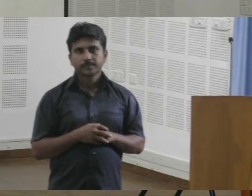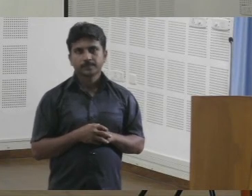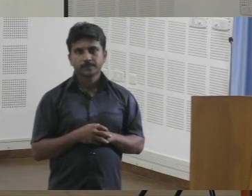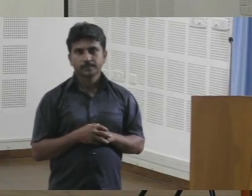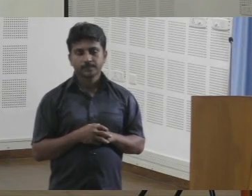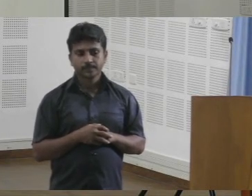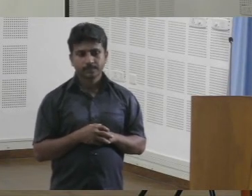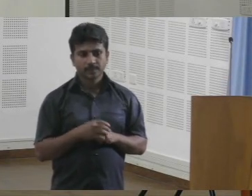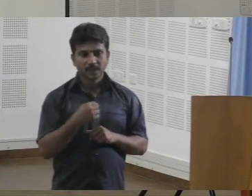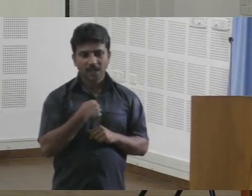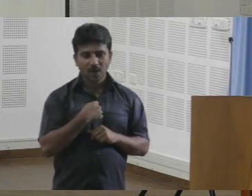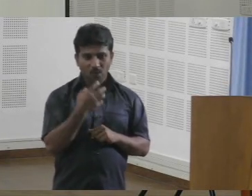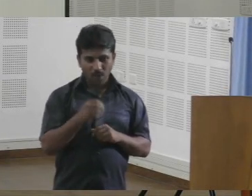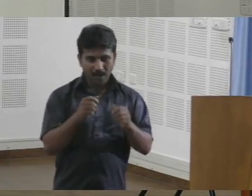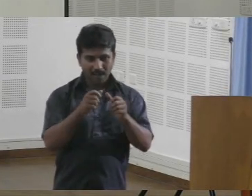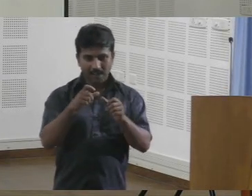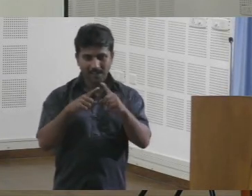Actions.